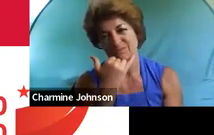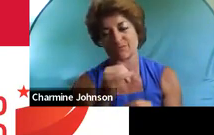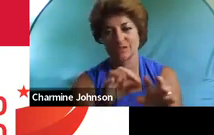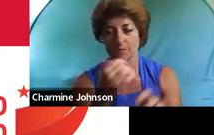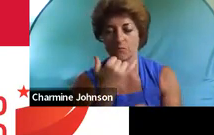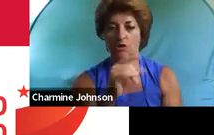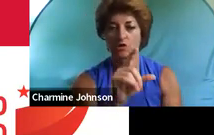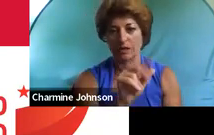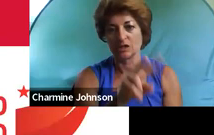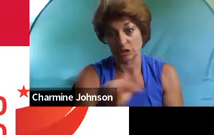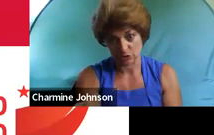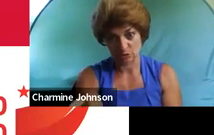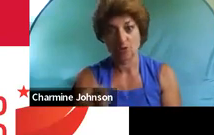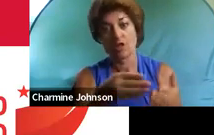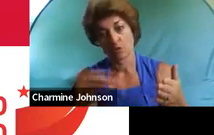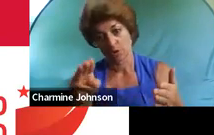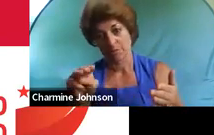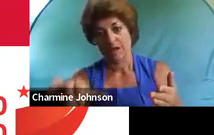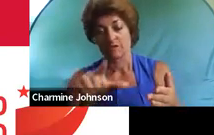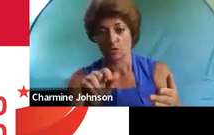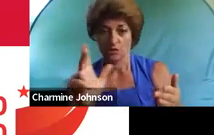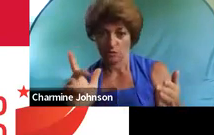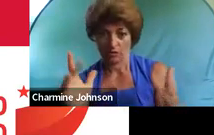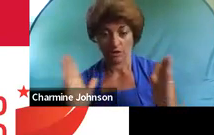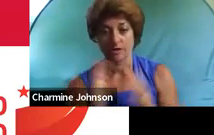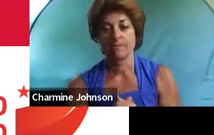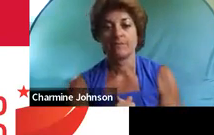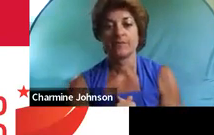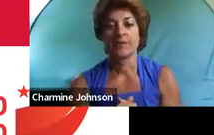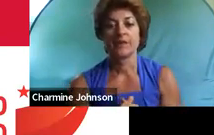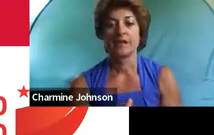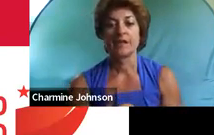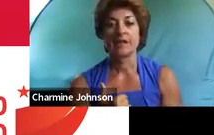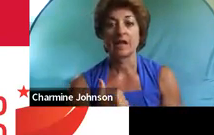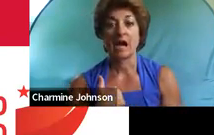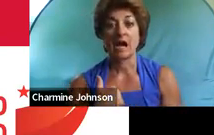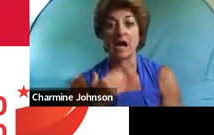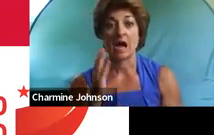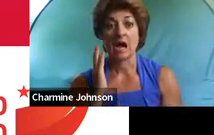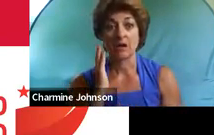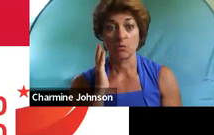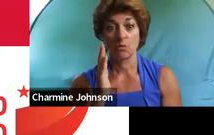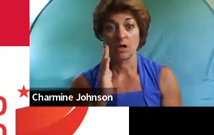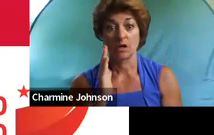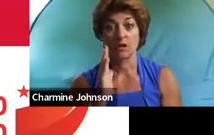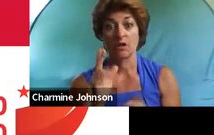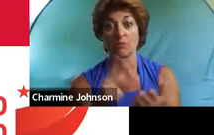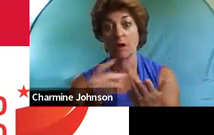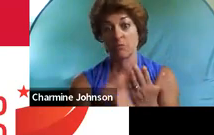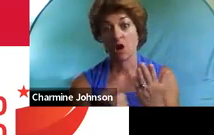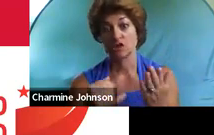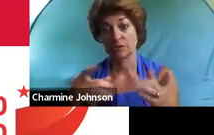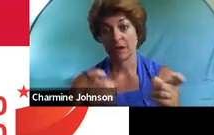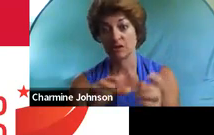of 2023. And I will put my project manager,